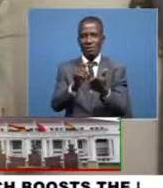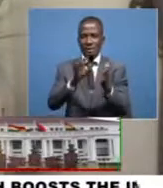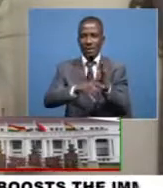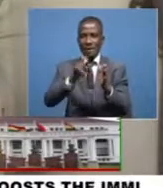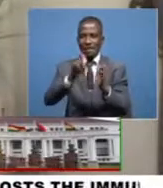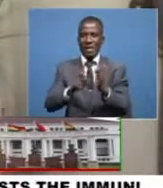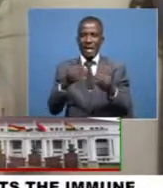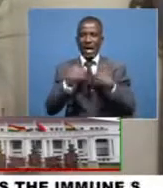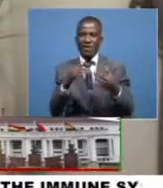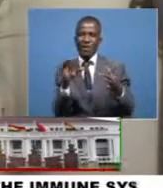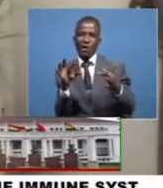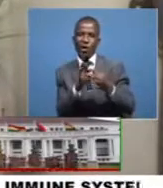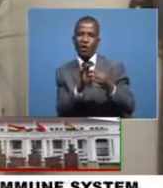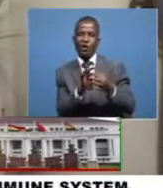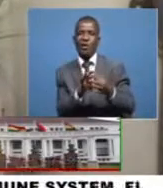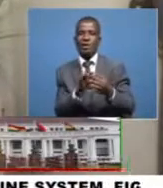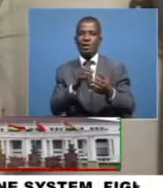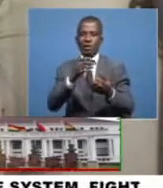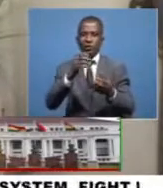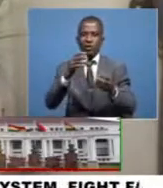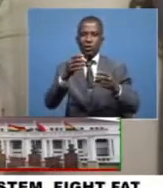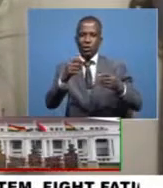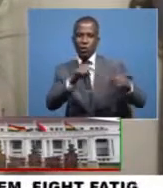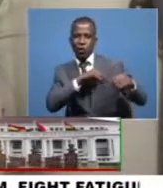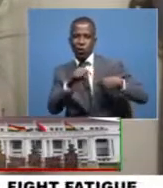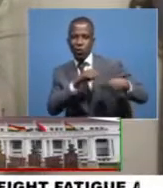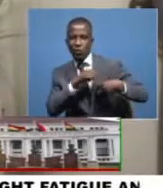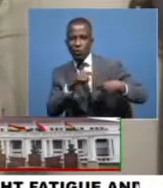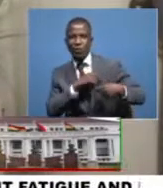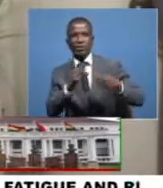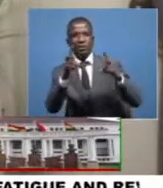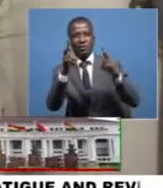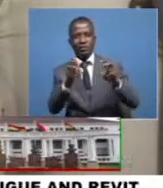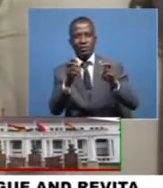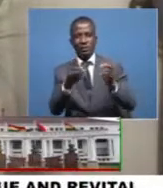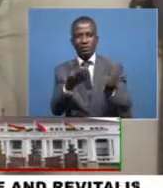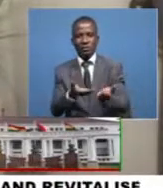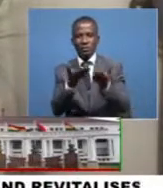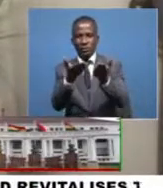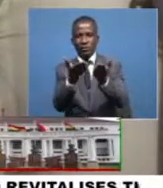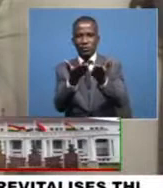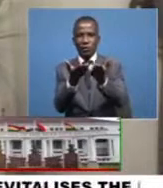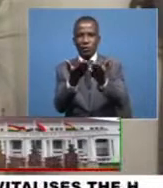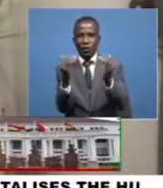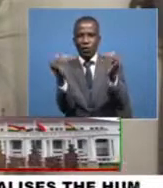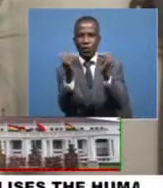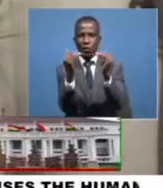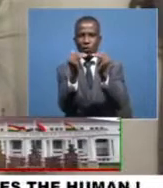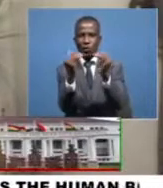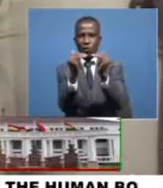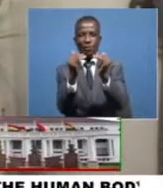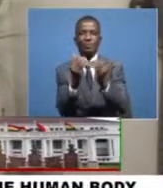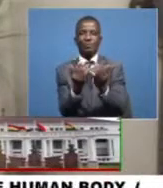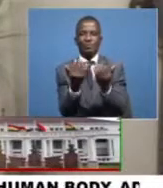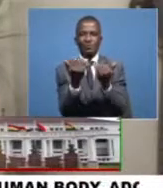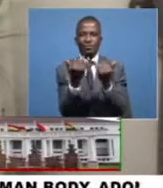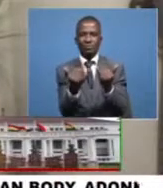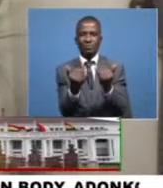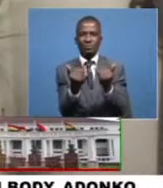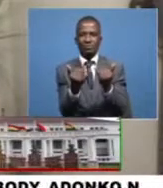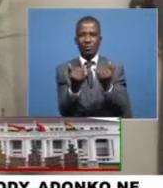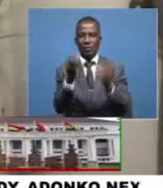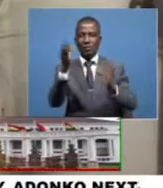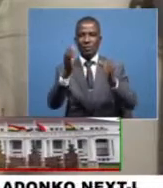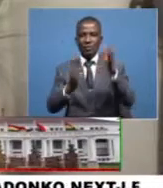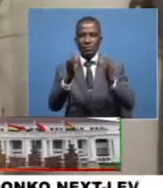connection between your pleadings and the evidence that you adduce. And that's why we've seen in these proceedings that the